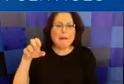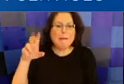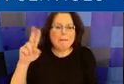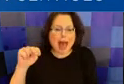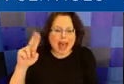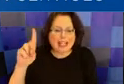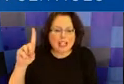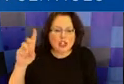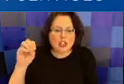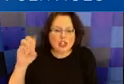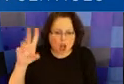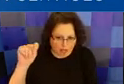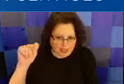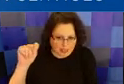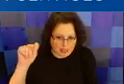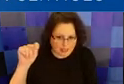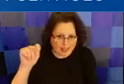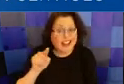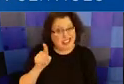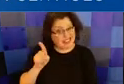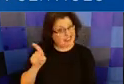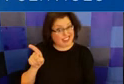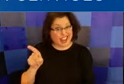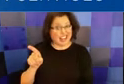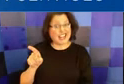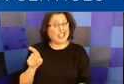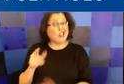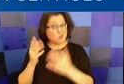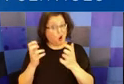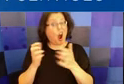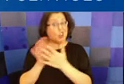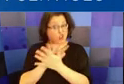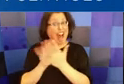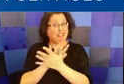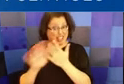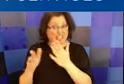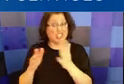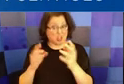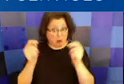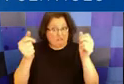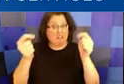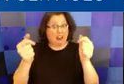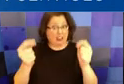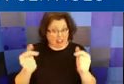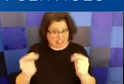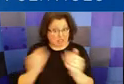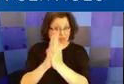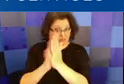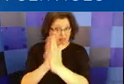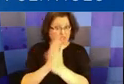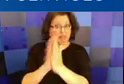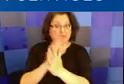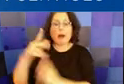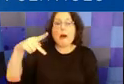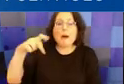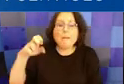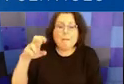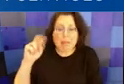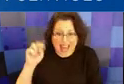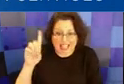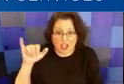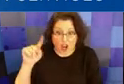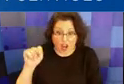who tends to be pretty conservative about ensuring that traffic can keep moving. So they came to us with this proposal, and of course we